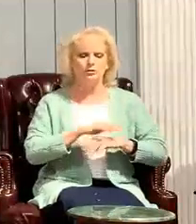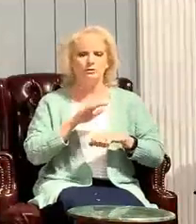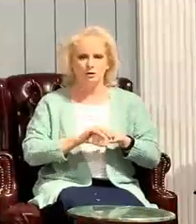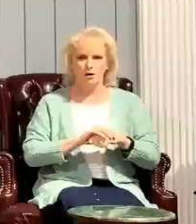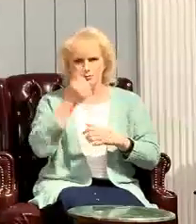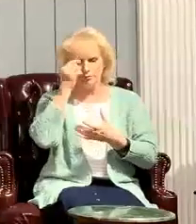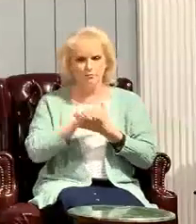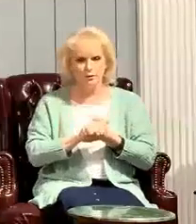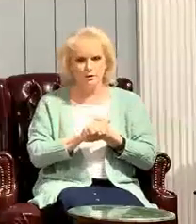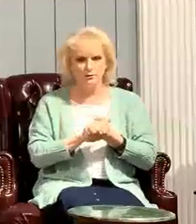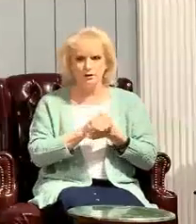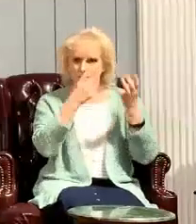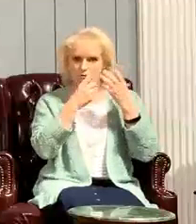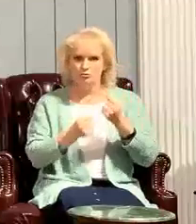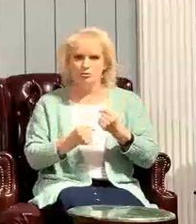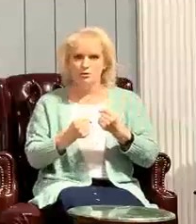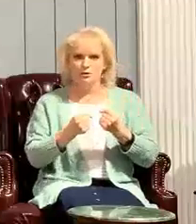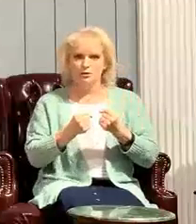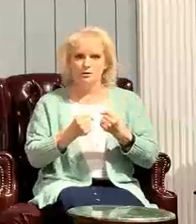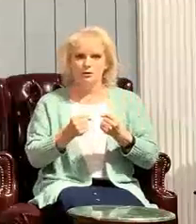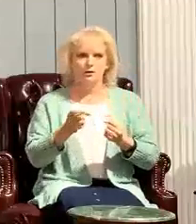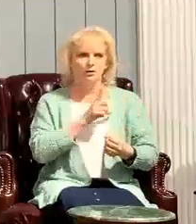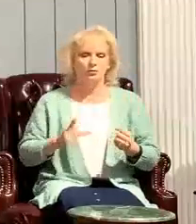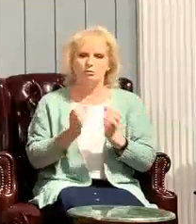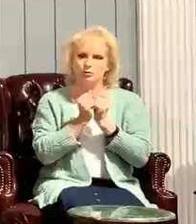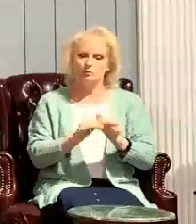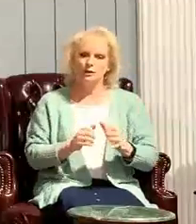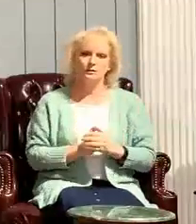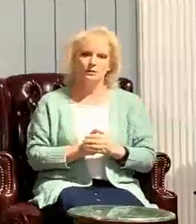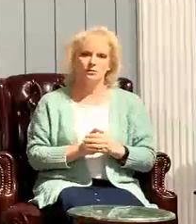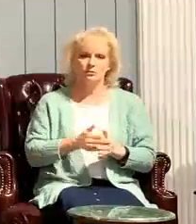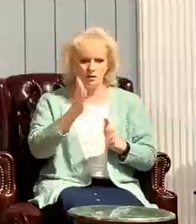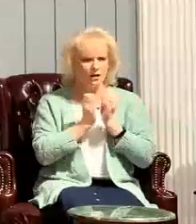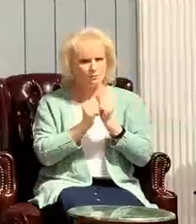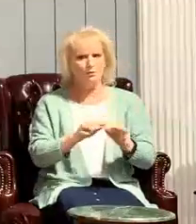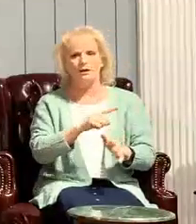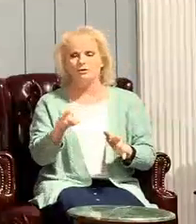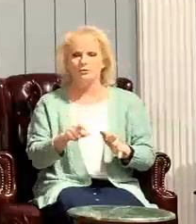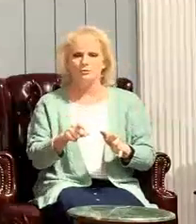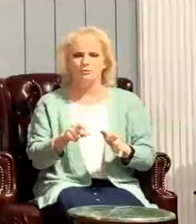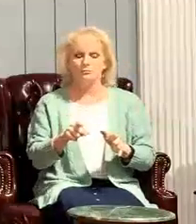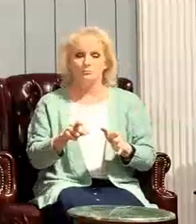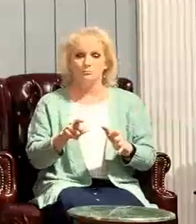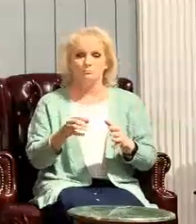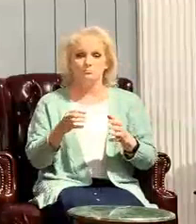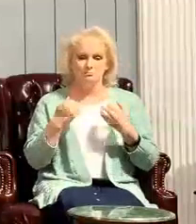believing in and trusting the Lord's blessing. God's blessed you. God's blessed you. Have he blessed you?